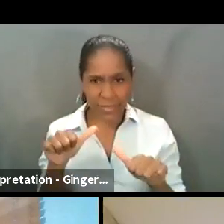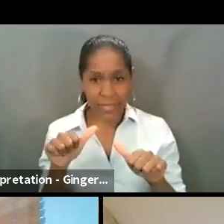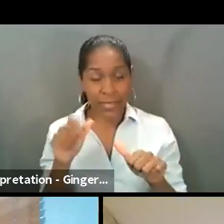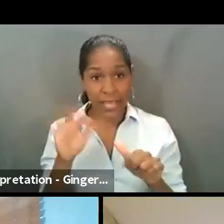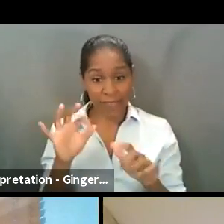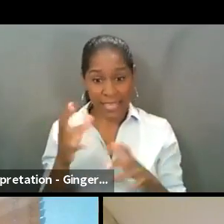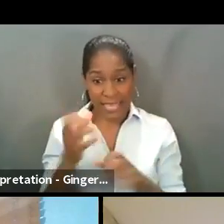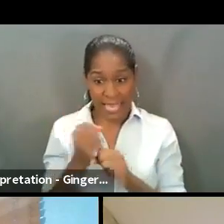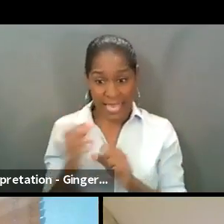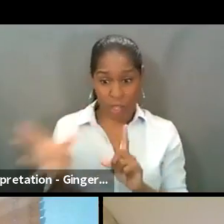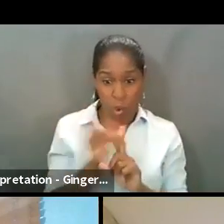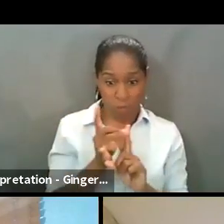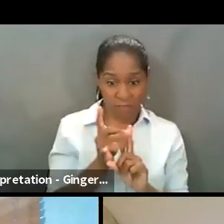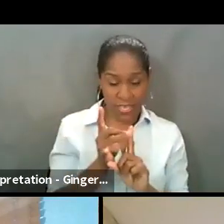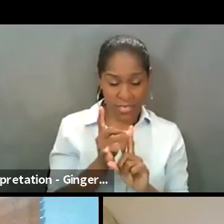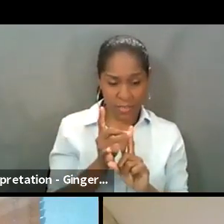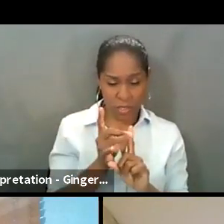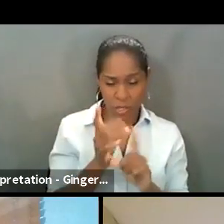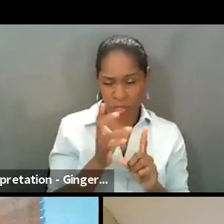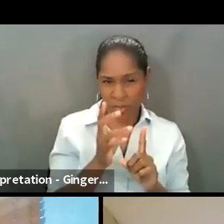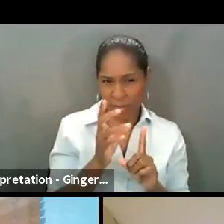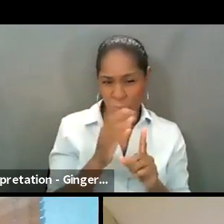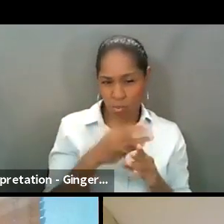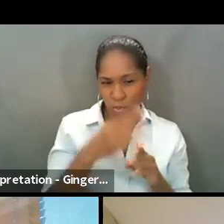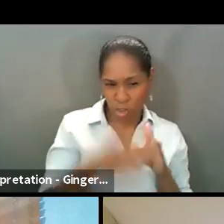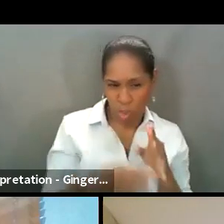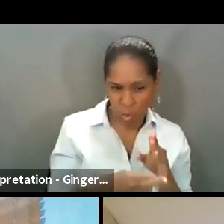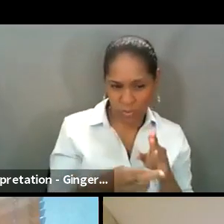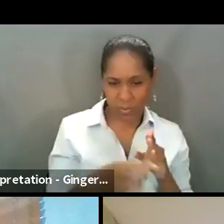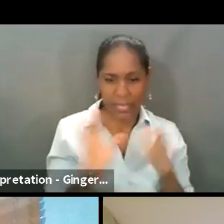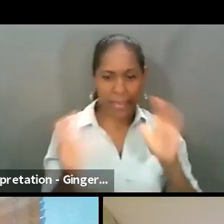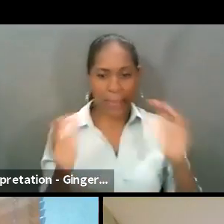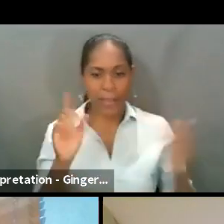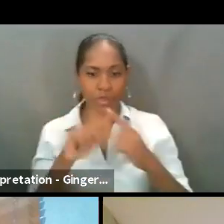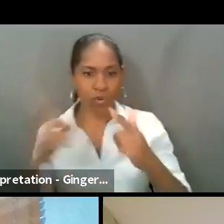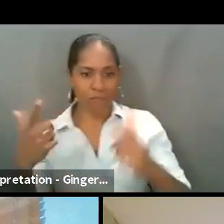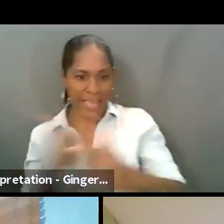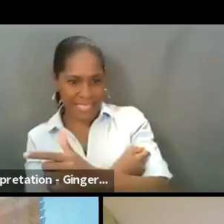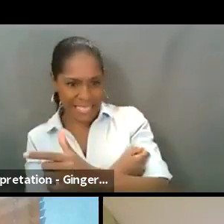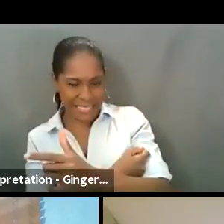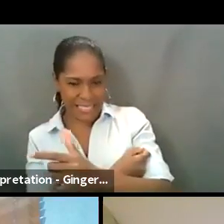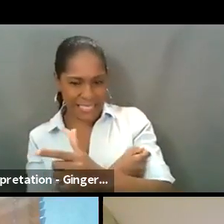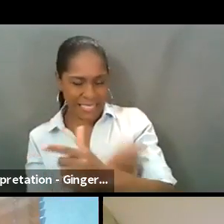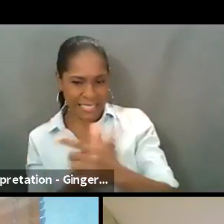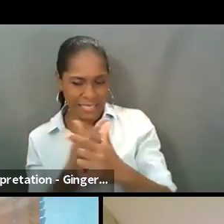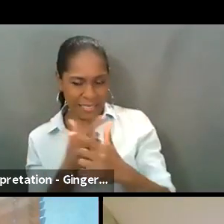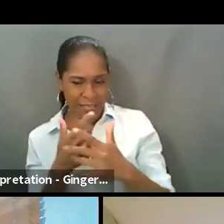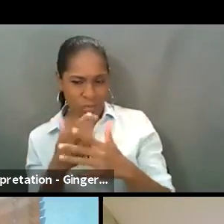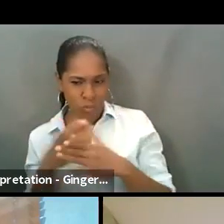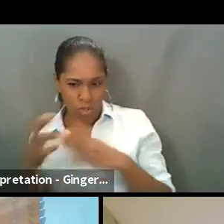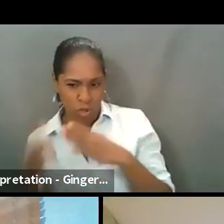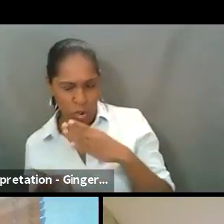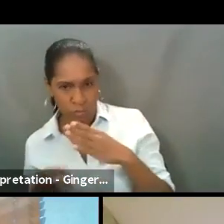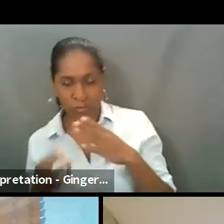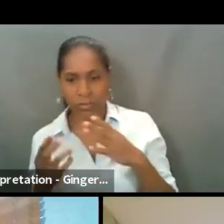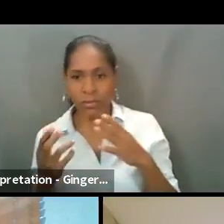be, and getting the vaccine and maybe what their fears are of that. Do you all have any sort of commentary or advice about someone who's